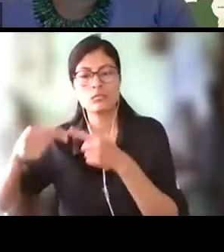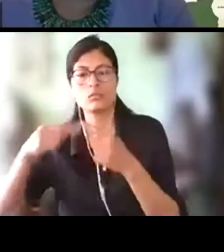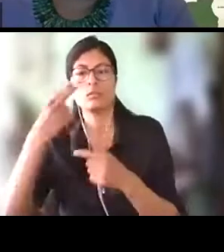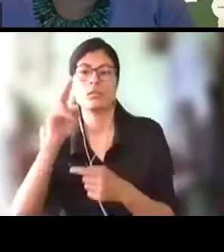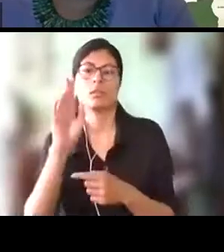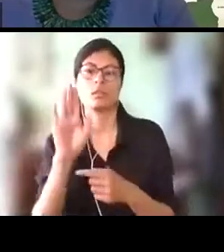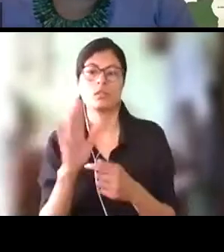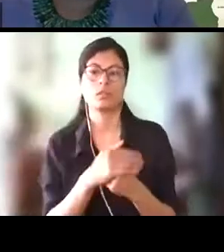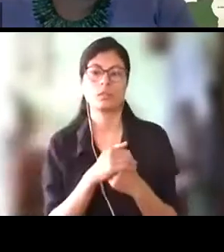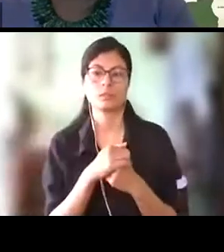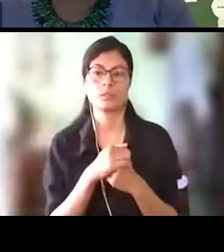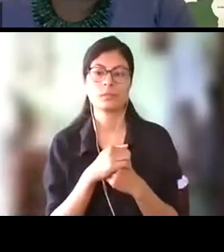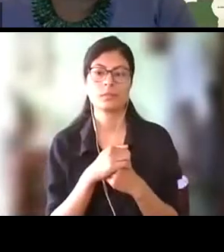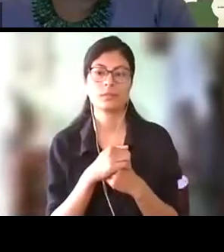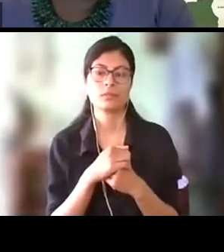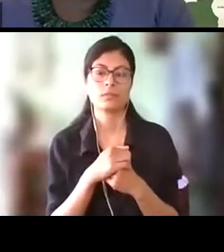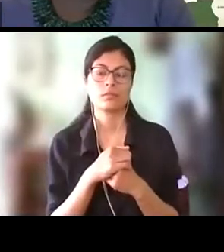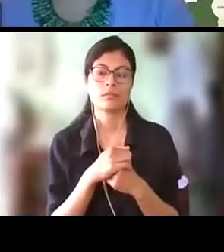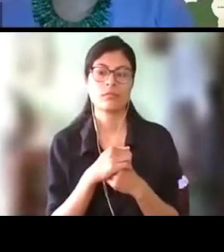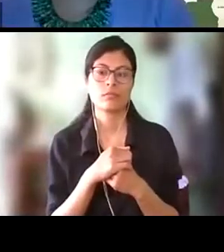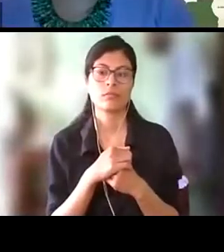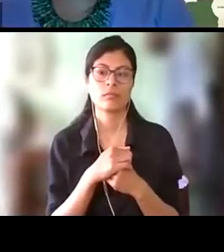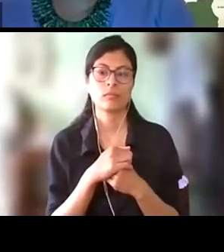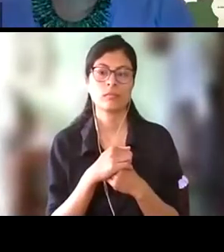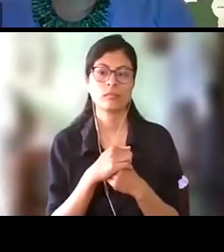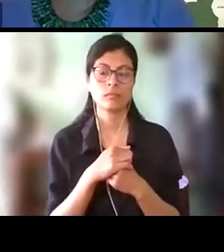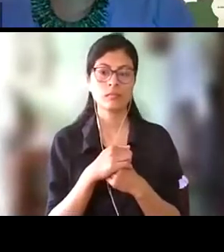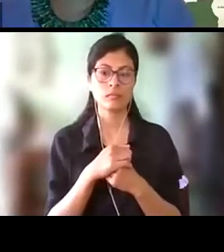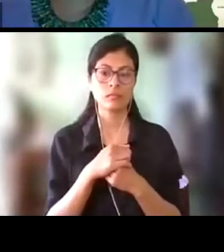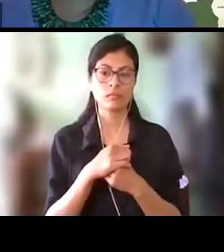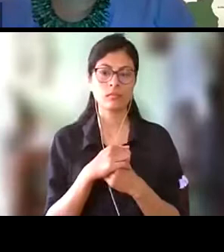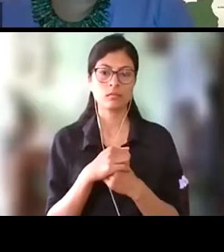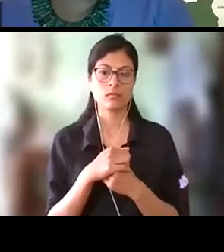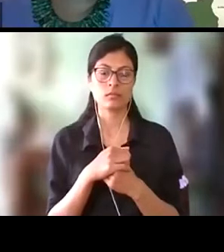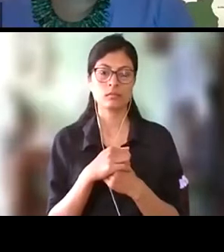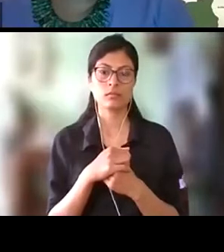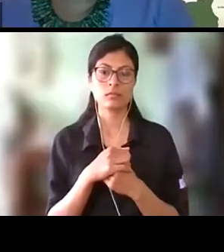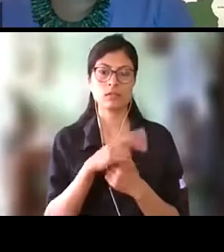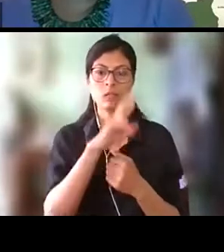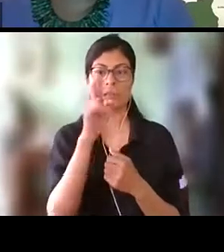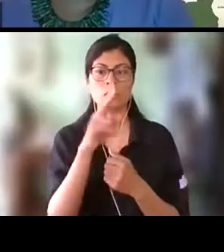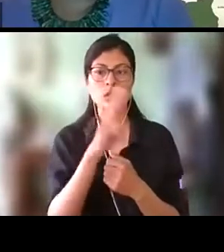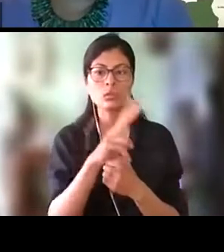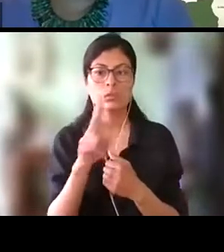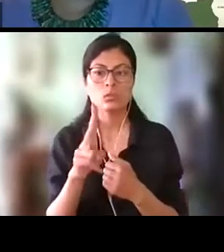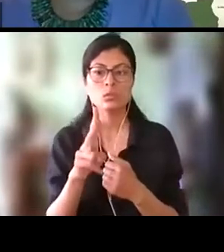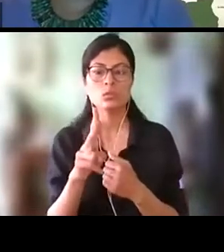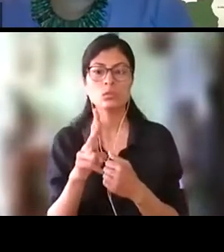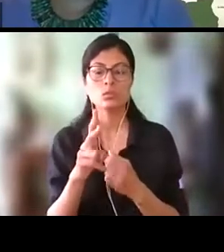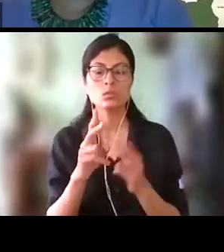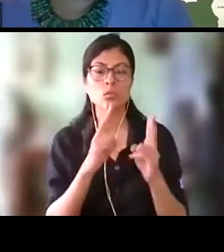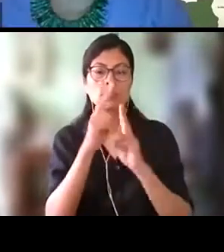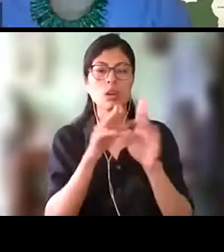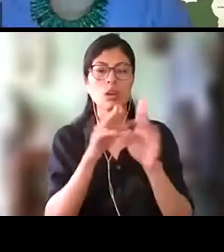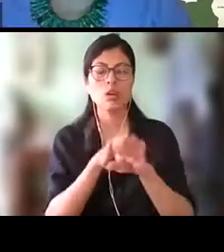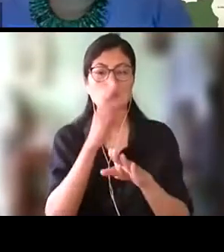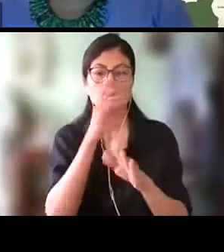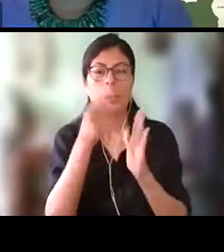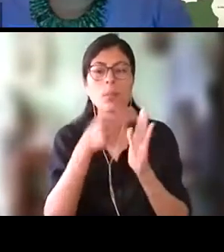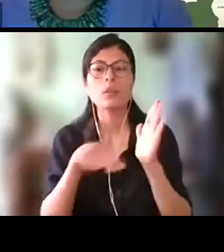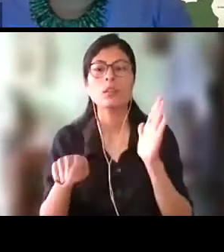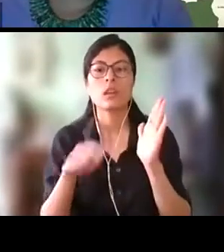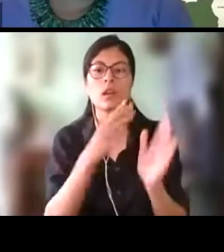find the human sensitivity, the human right-based approach, and the centering of the marginalized groups,